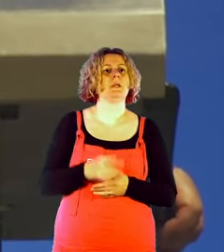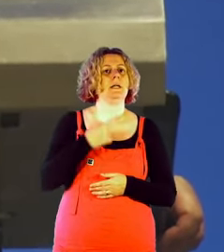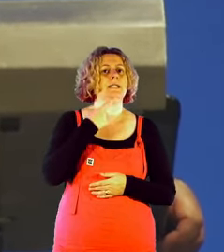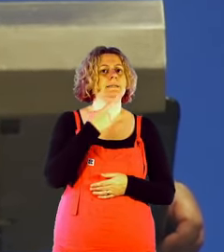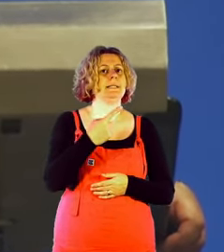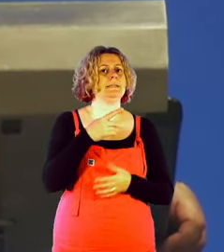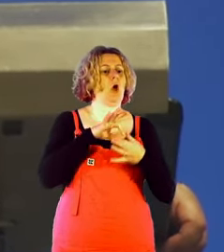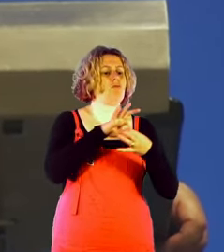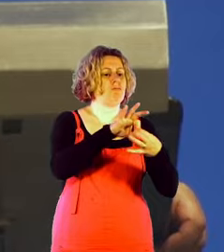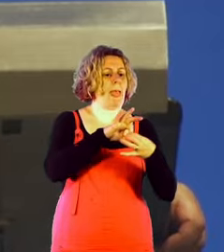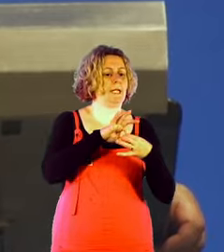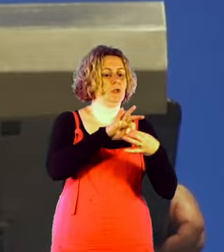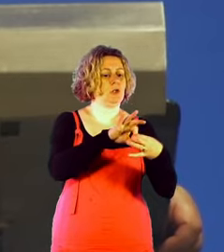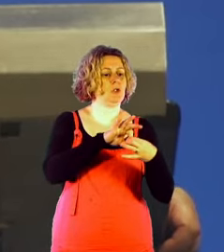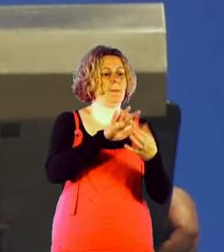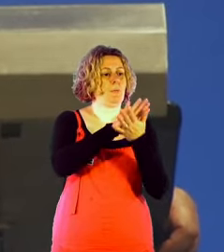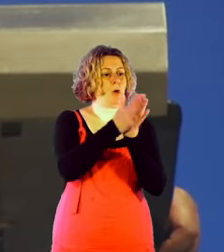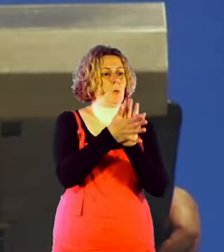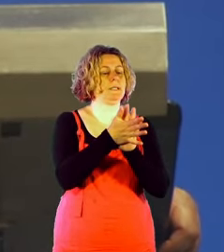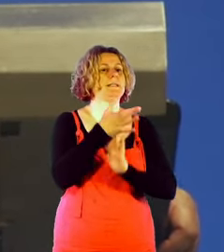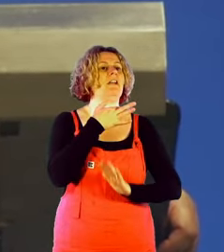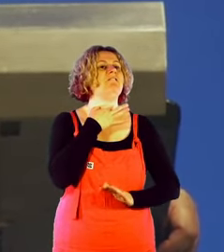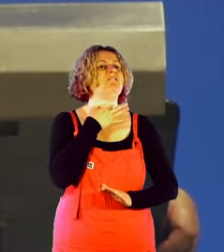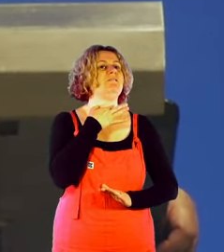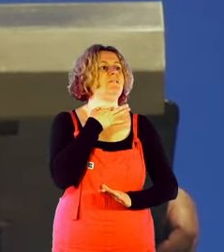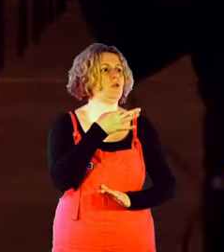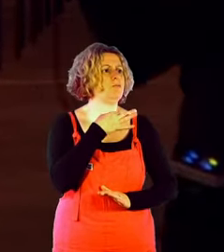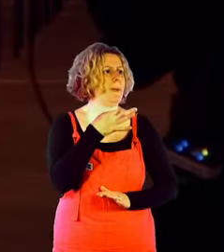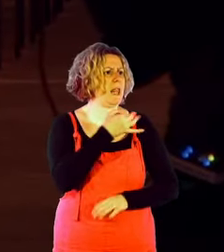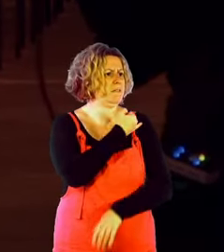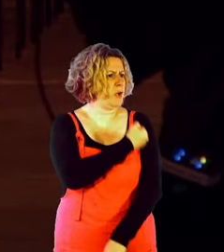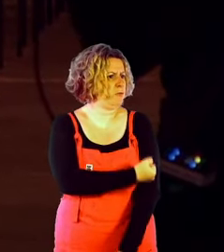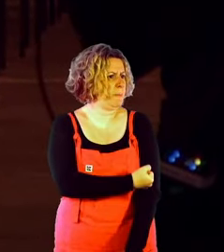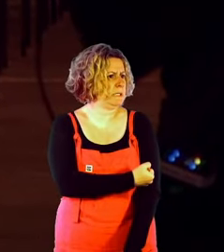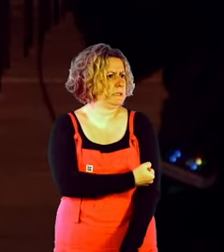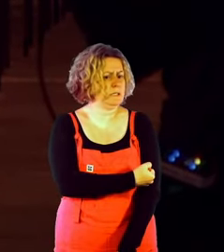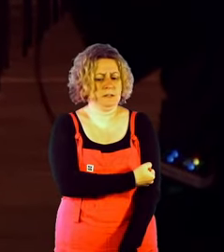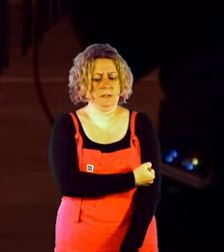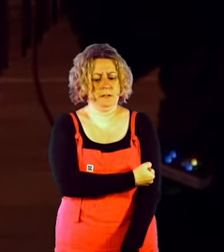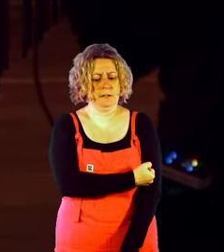confessing sins to each other? Say that again, what's my view on?